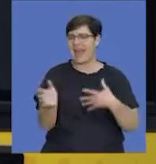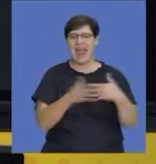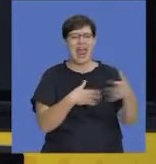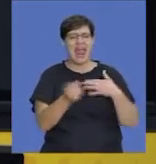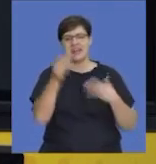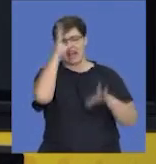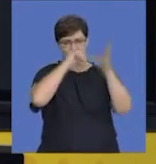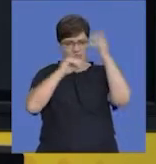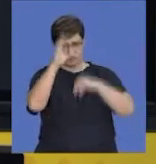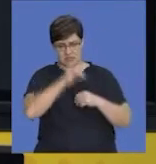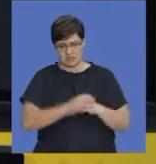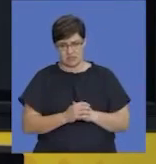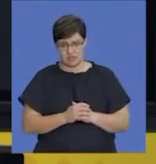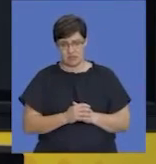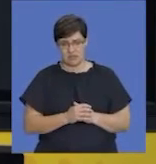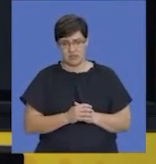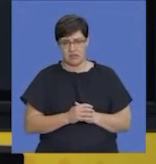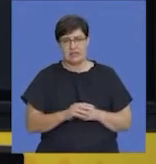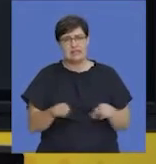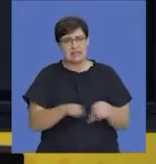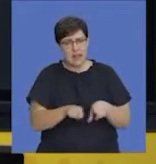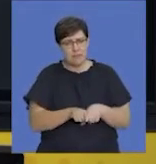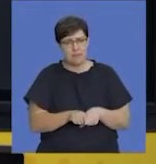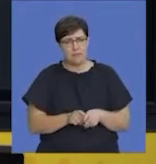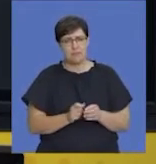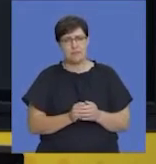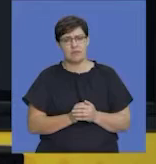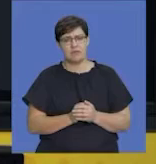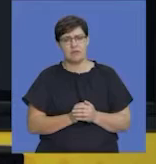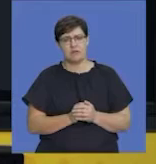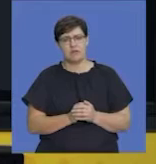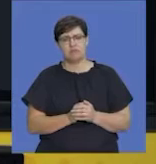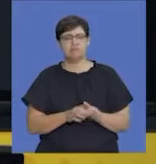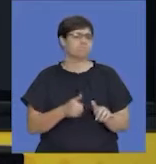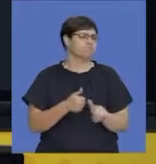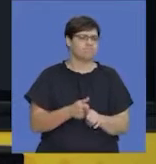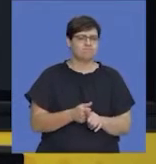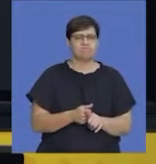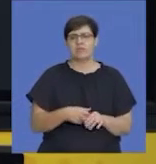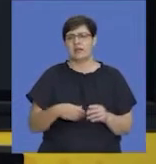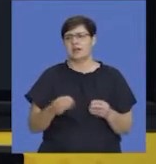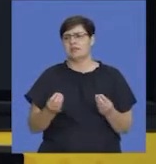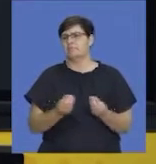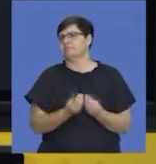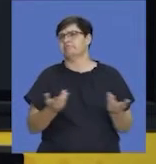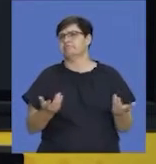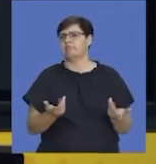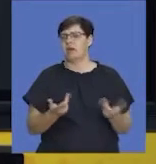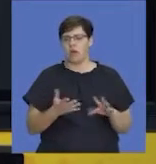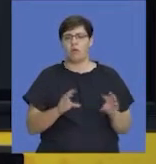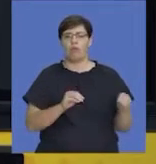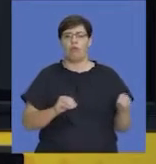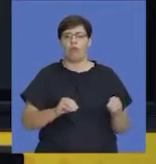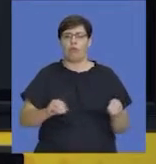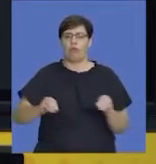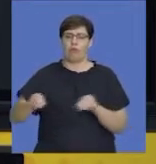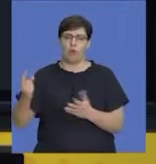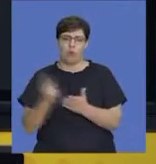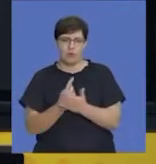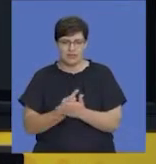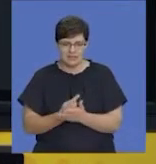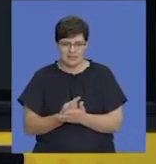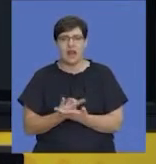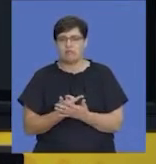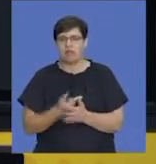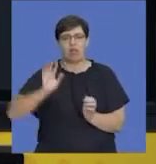any experience of yours, and obviously how it can also lead to something about maybe you procrastinated about